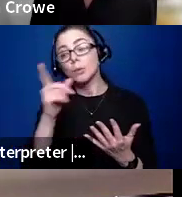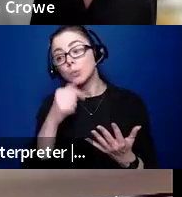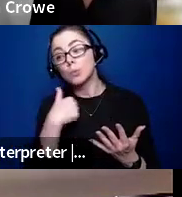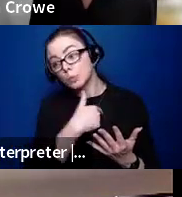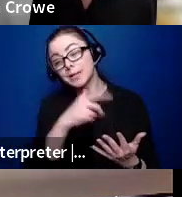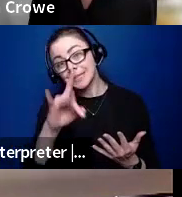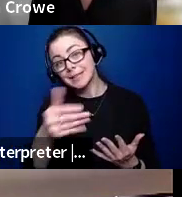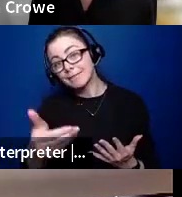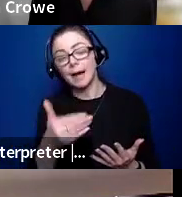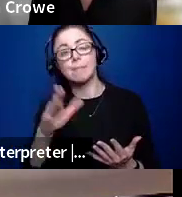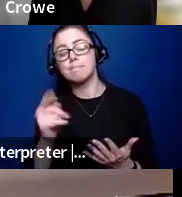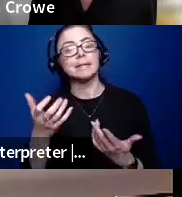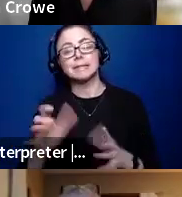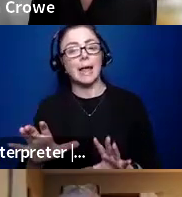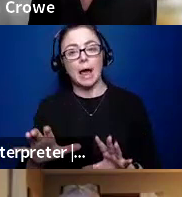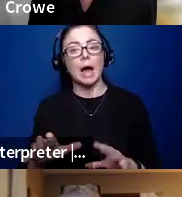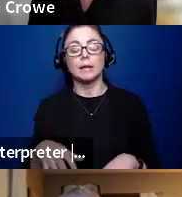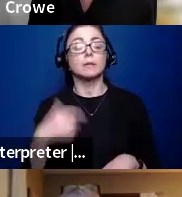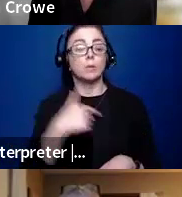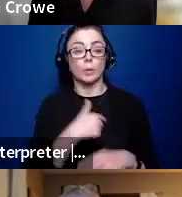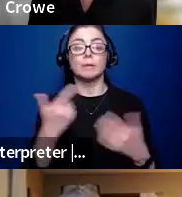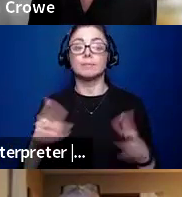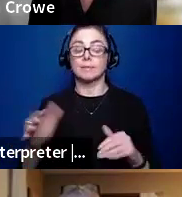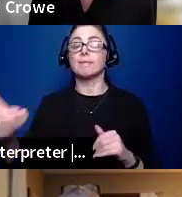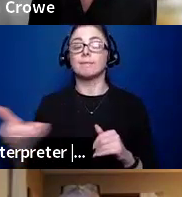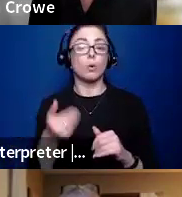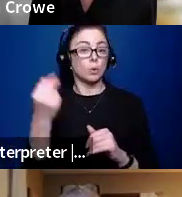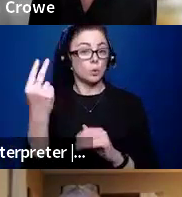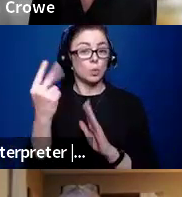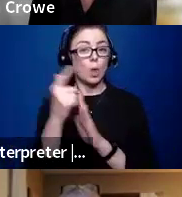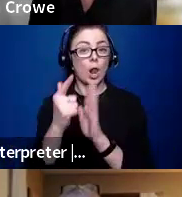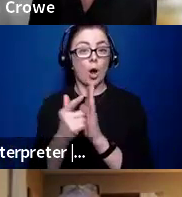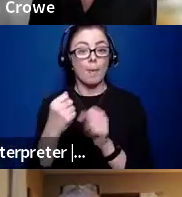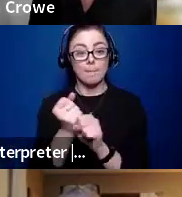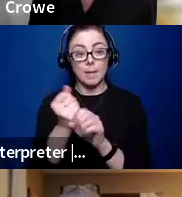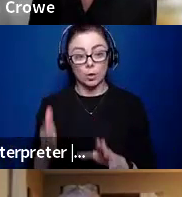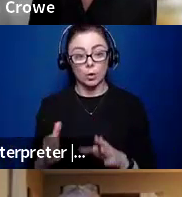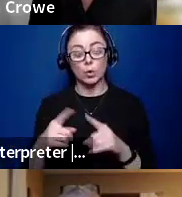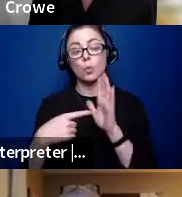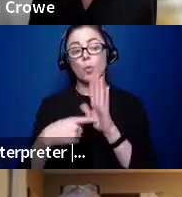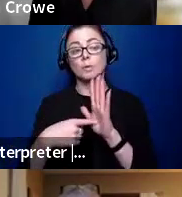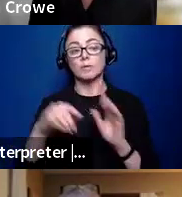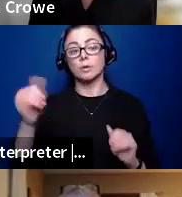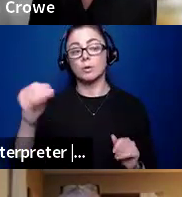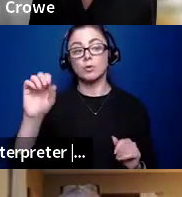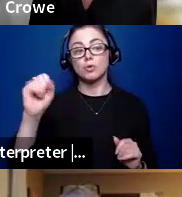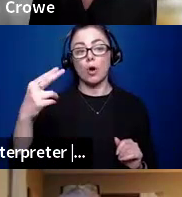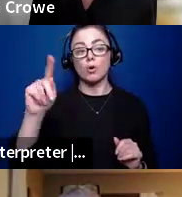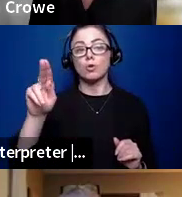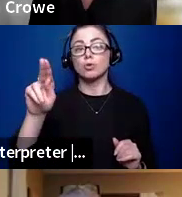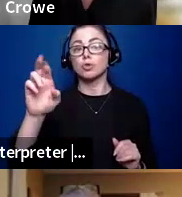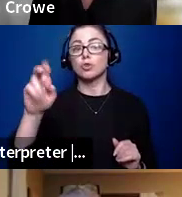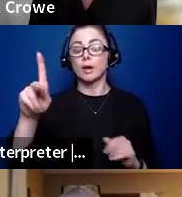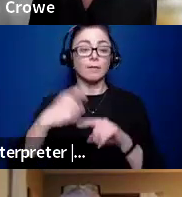it. We've invited 2 lawmakers, Representative Josh Turek from Council Bluffs and Representative Brent Segrist